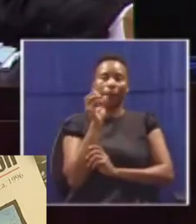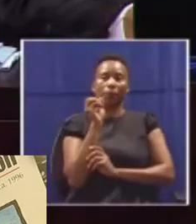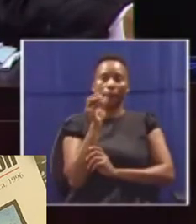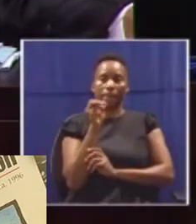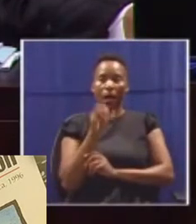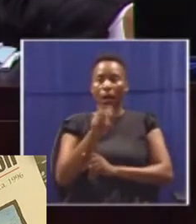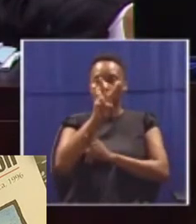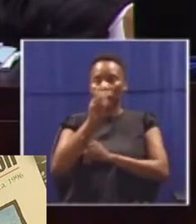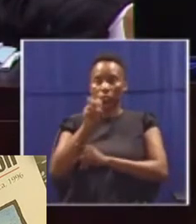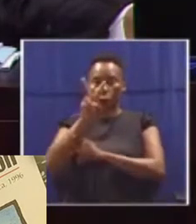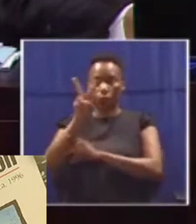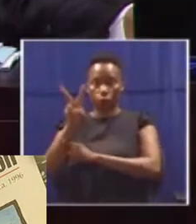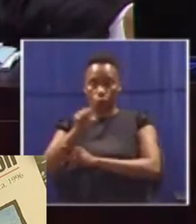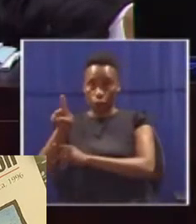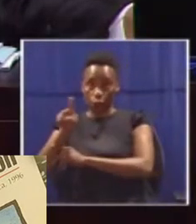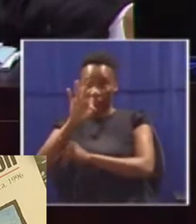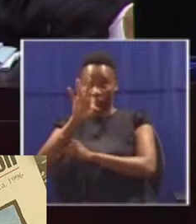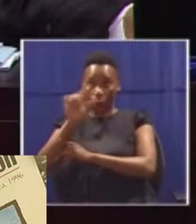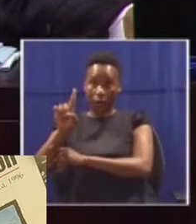to 31st October